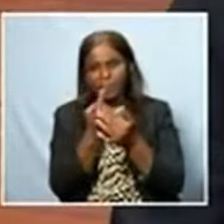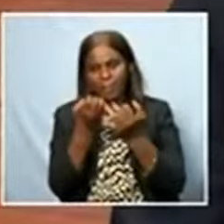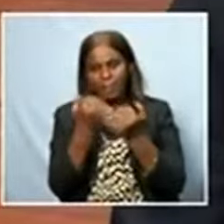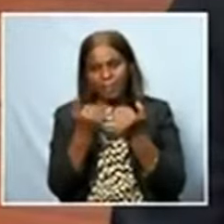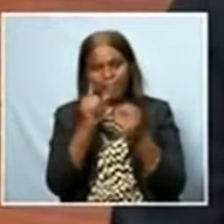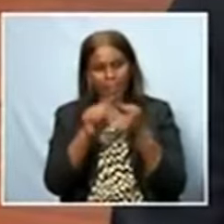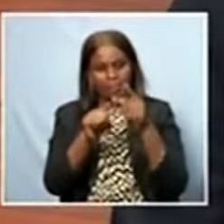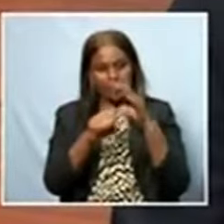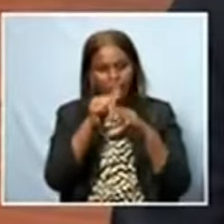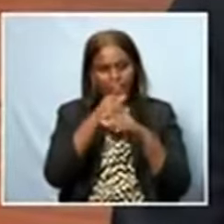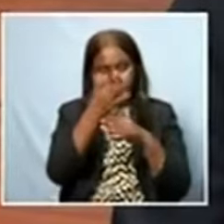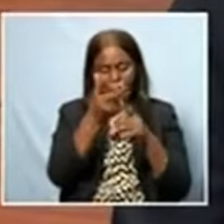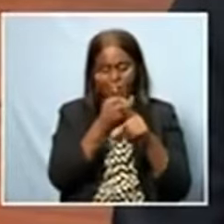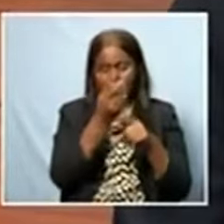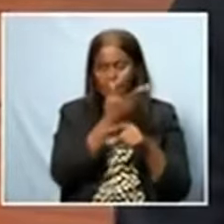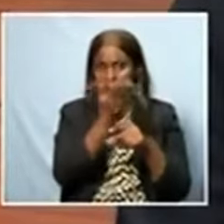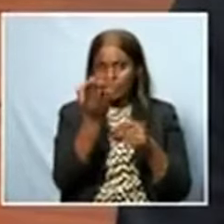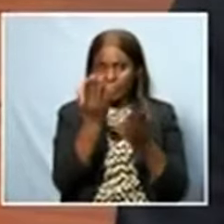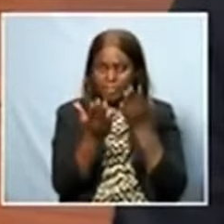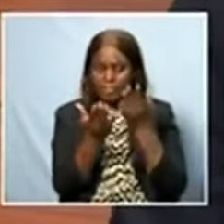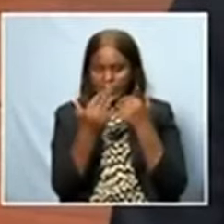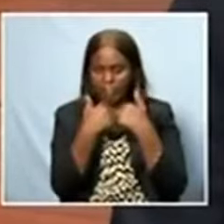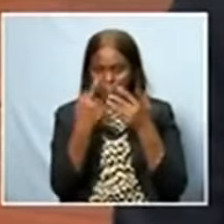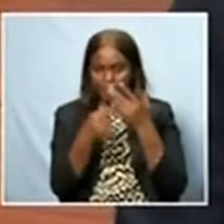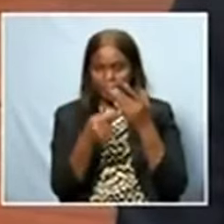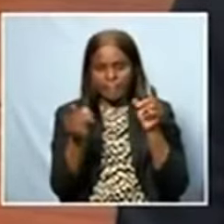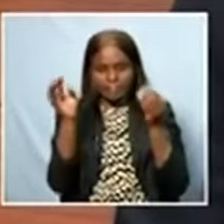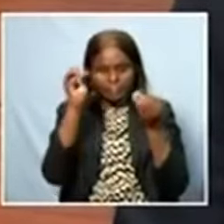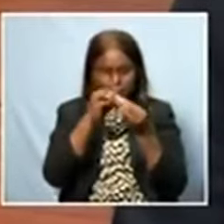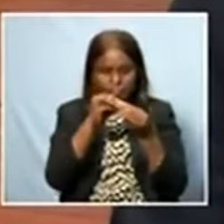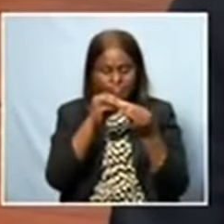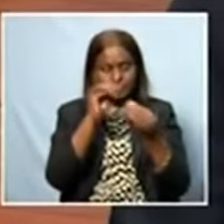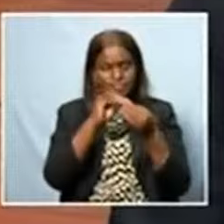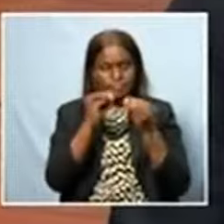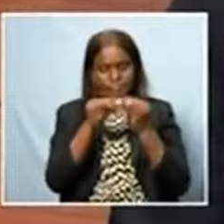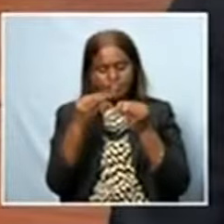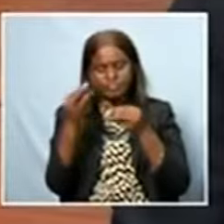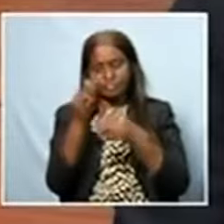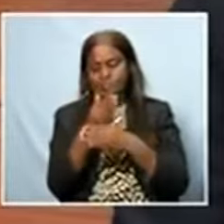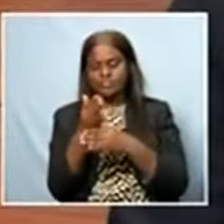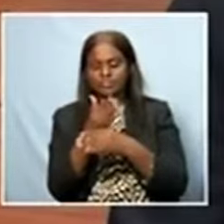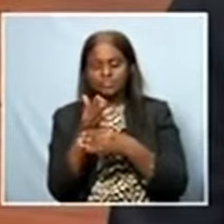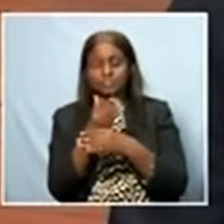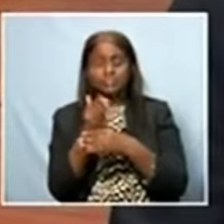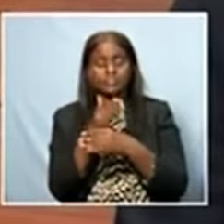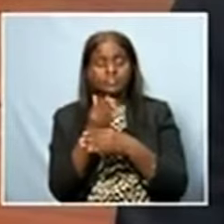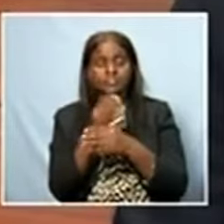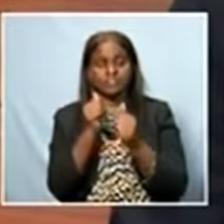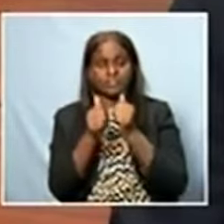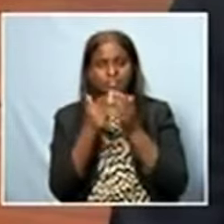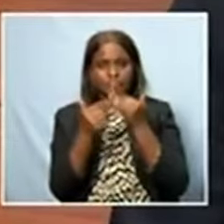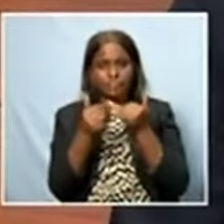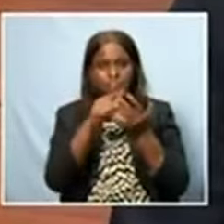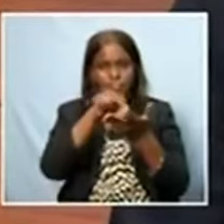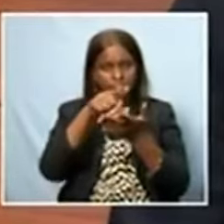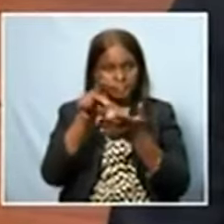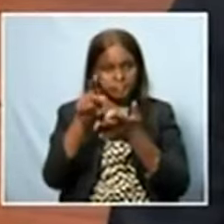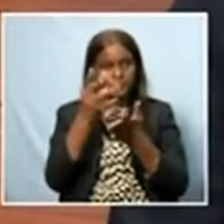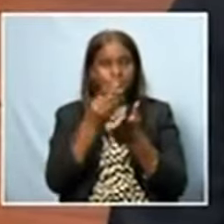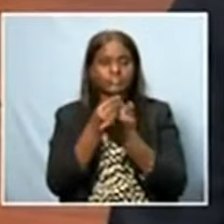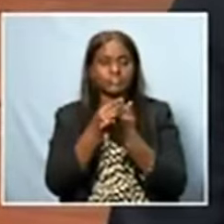out from you whether you have looked at the number of businesses that are being paid money